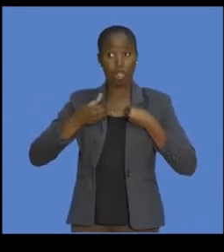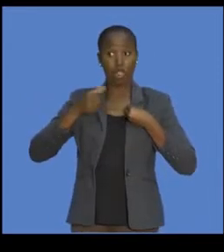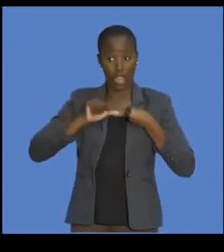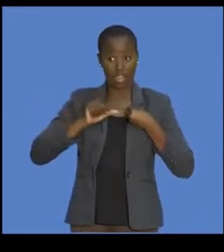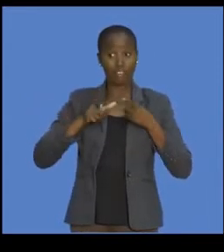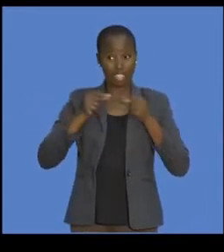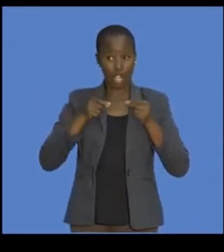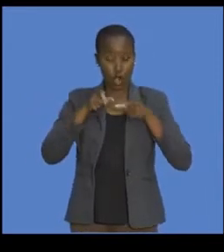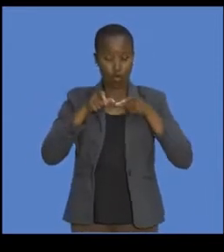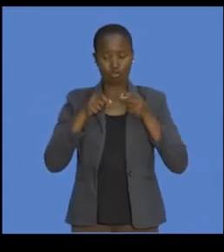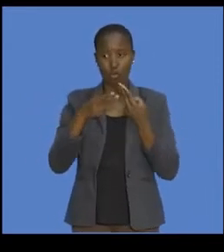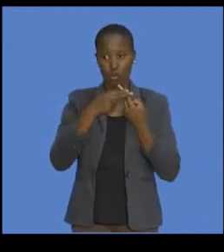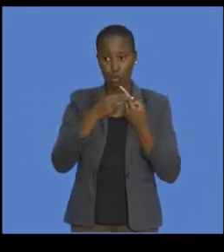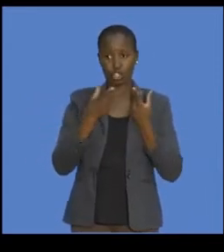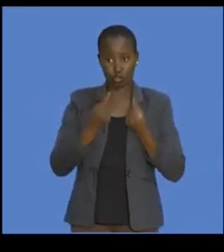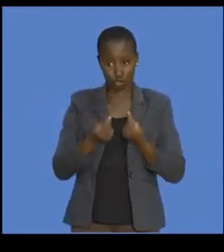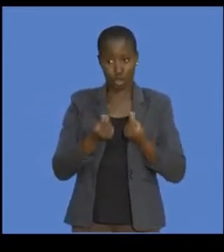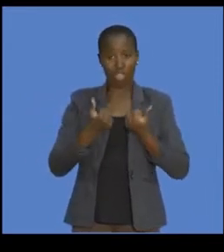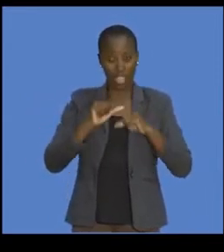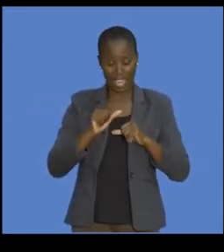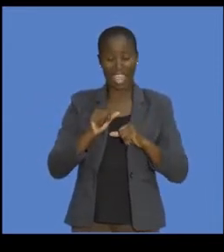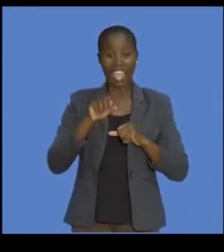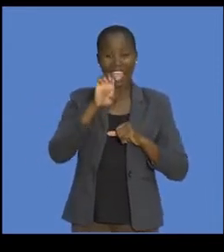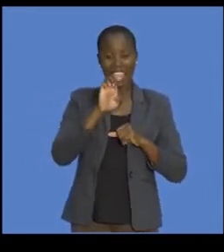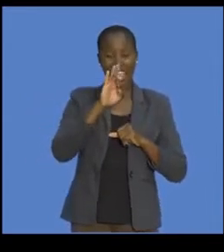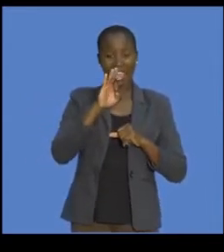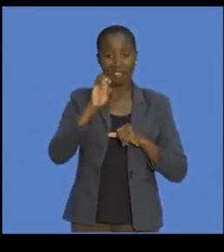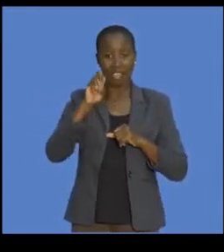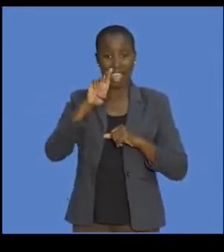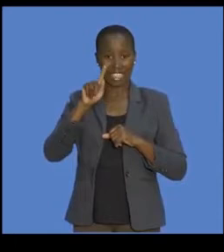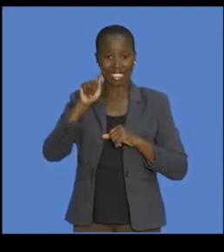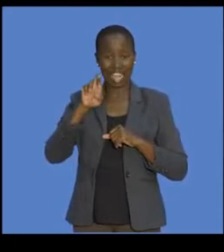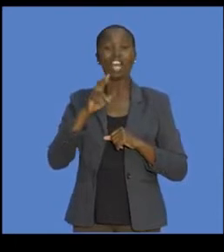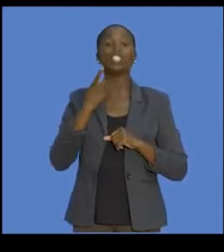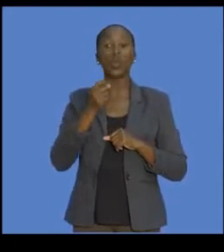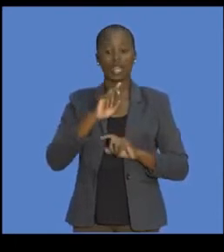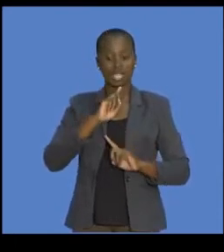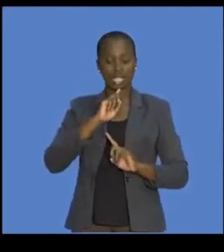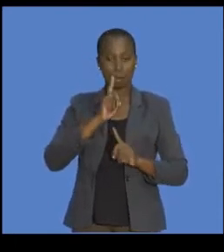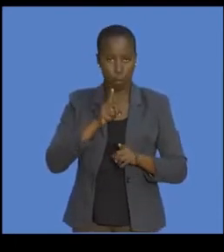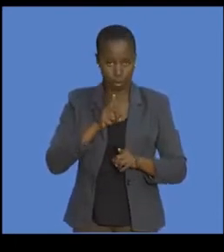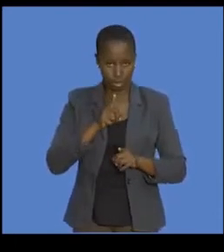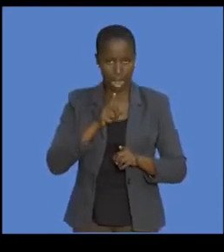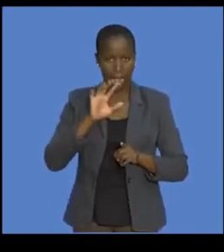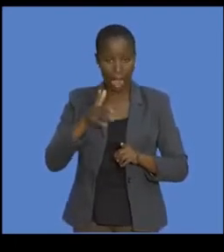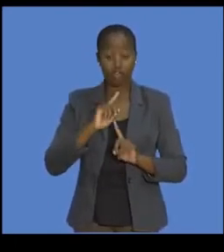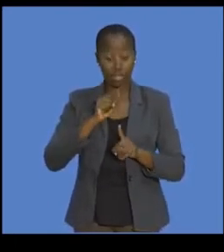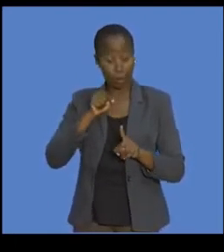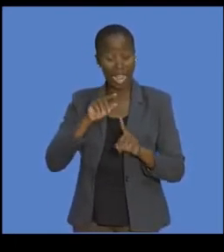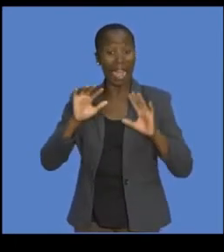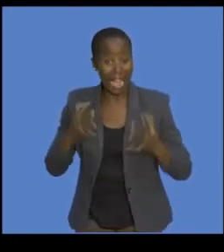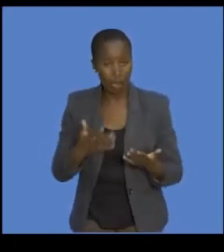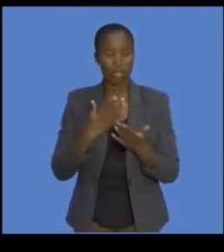effector organ to bring about a change in an opposite manner to restore the balance. So these are the